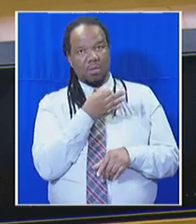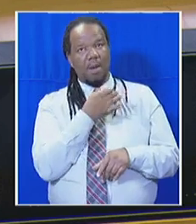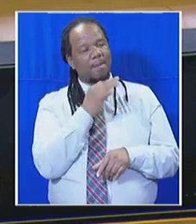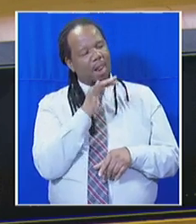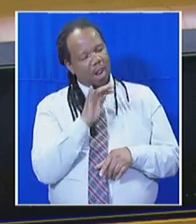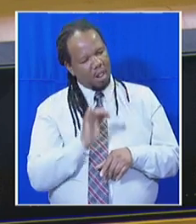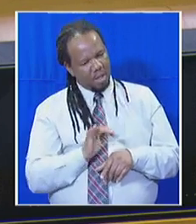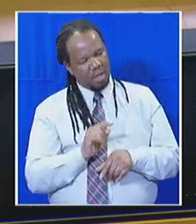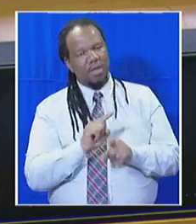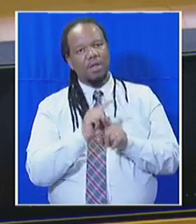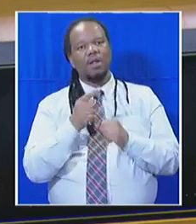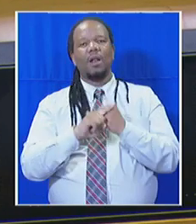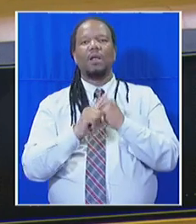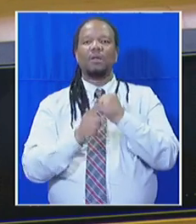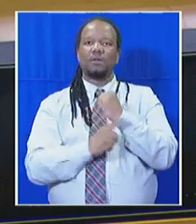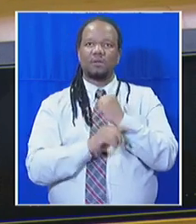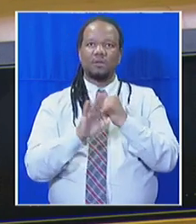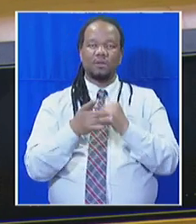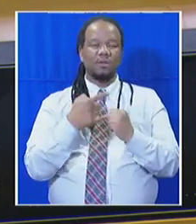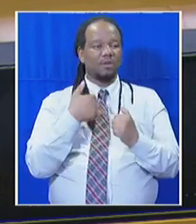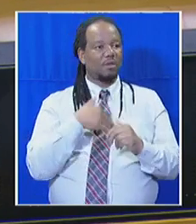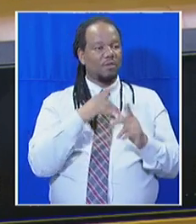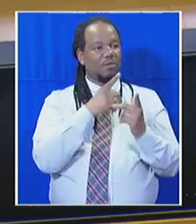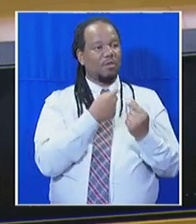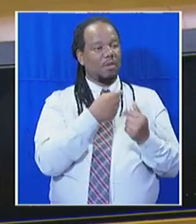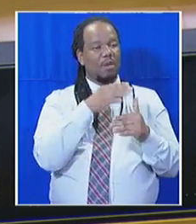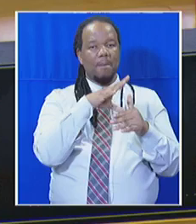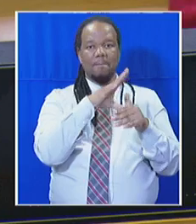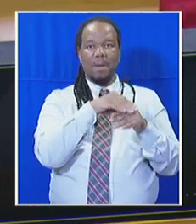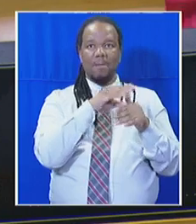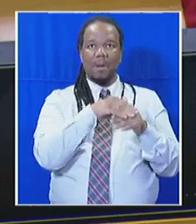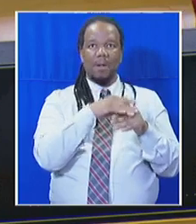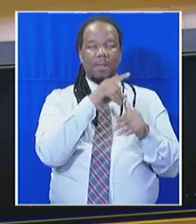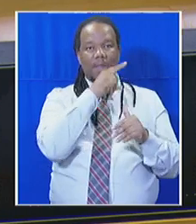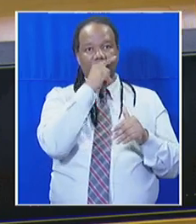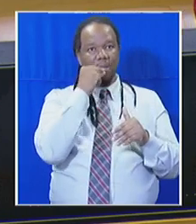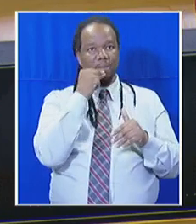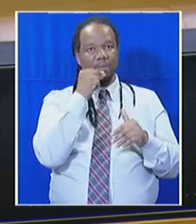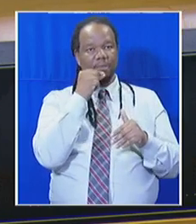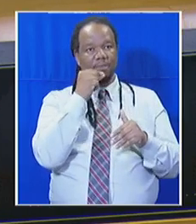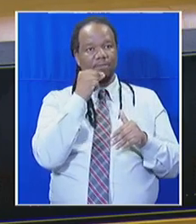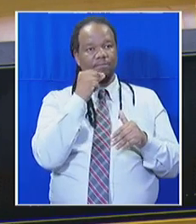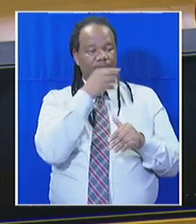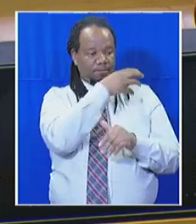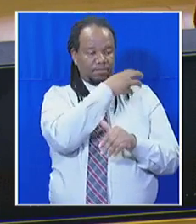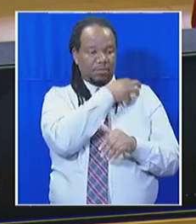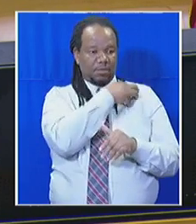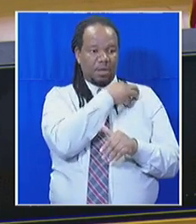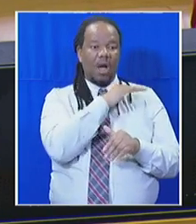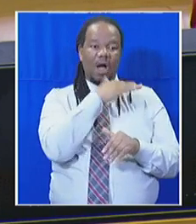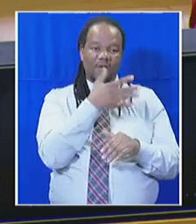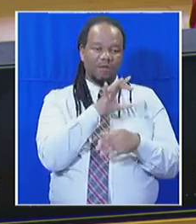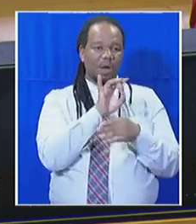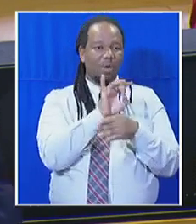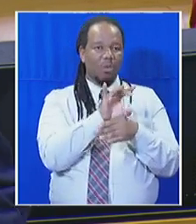in the end it says, if requested to do so by the member in whose name a question to the minister stands and after the consultation with the